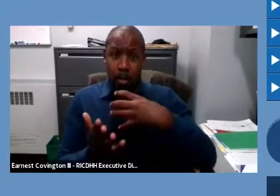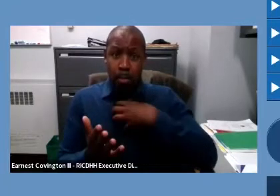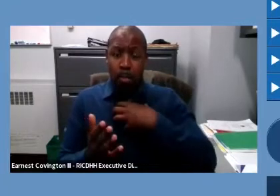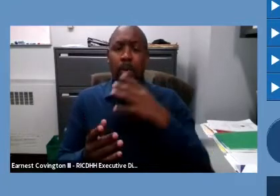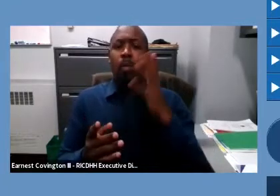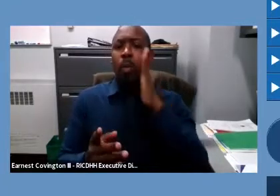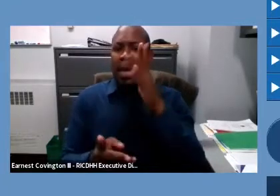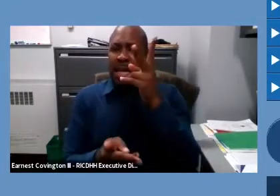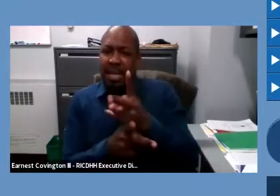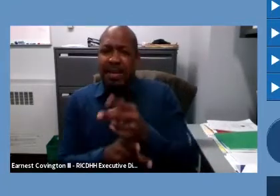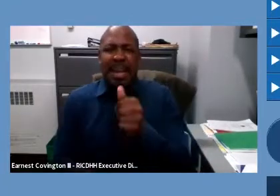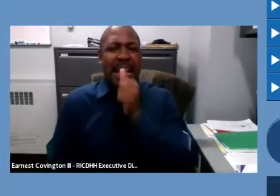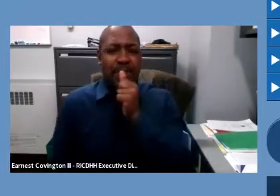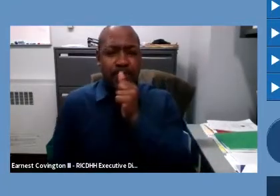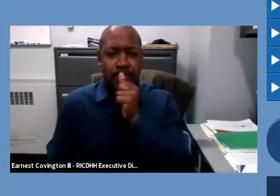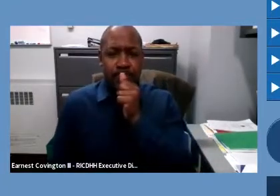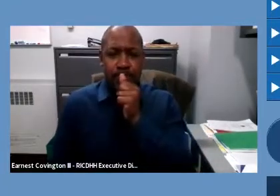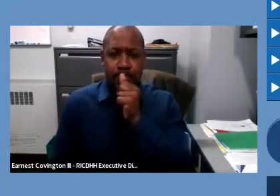Health.